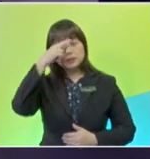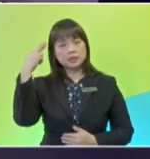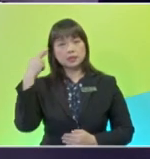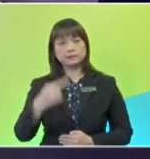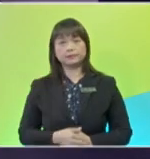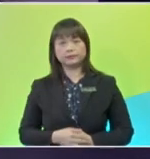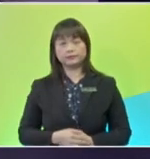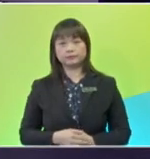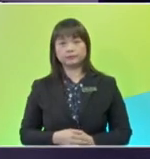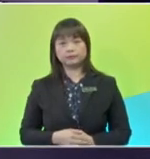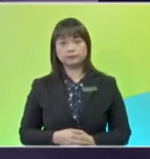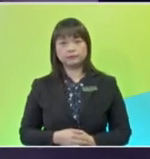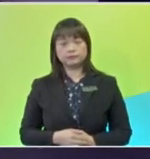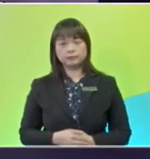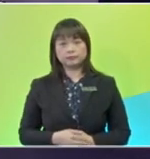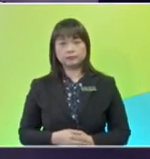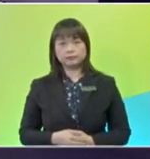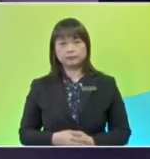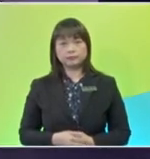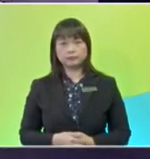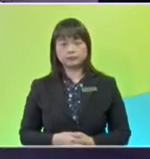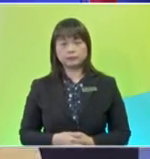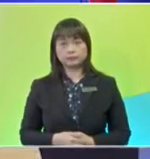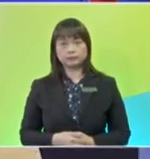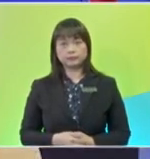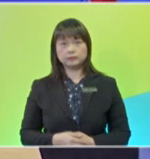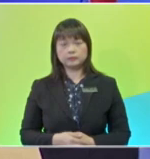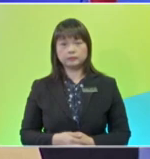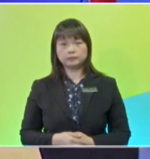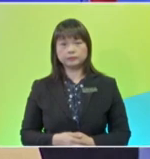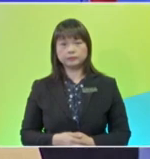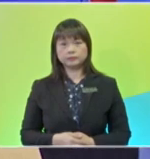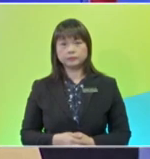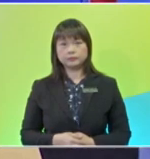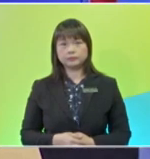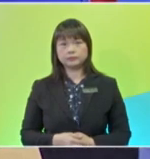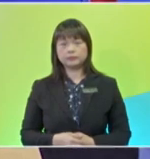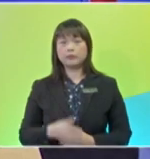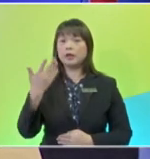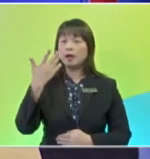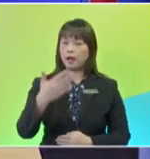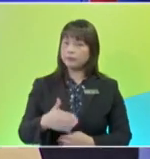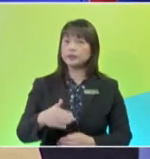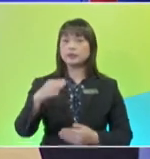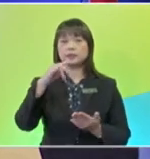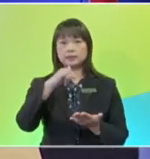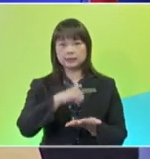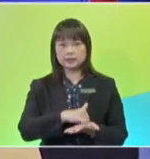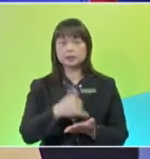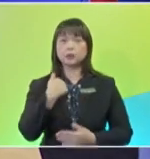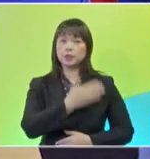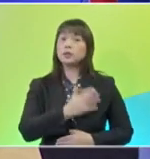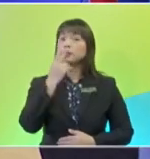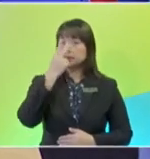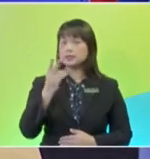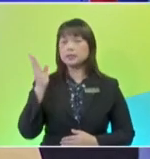Okay. So next, after the new moon, we are going to see the crescent moon. Okay. So the crescent